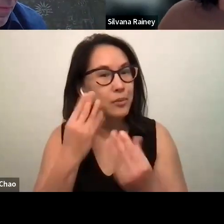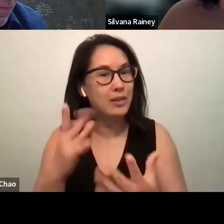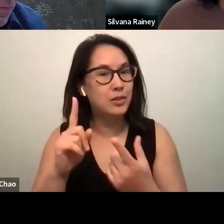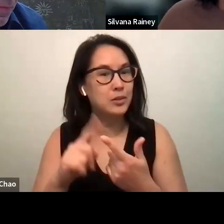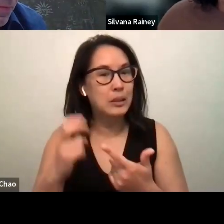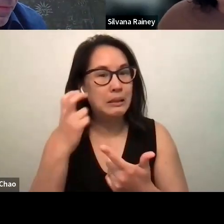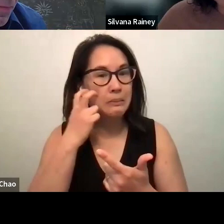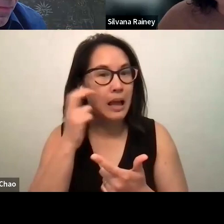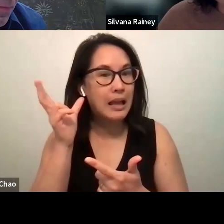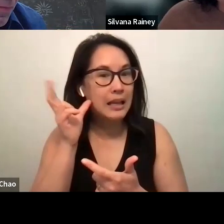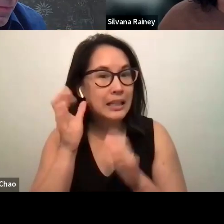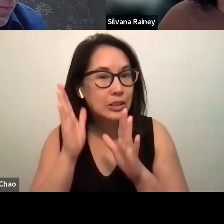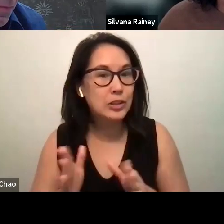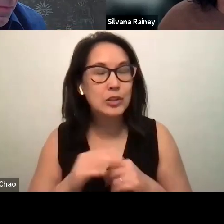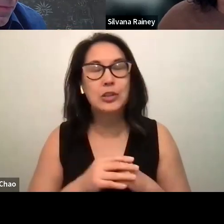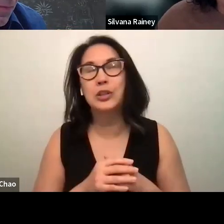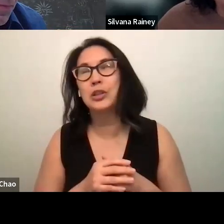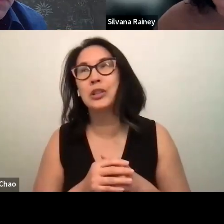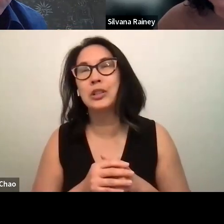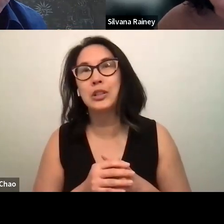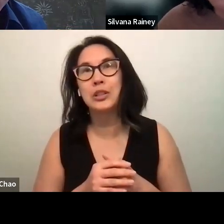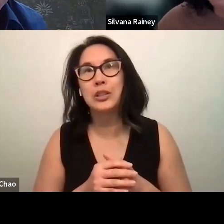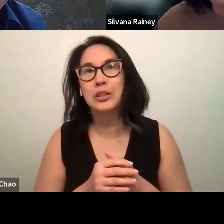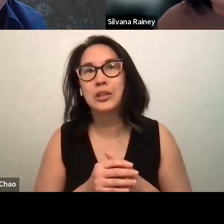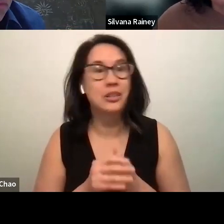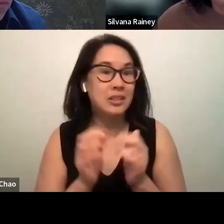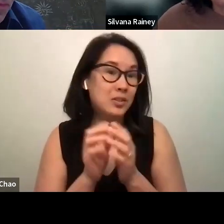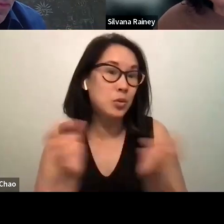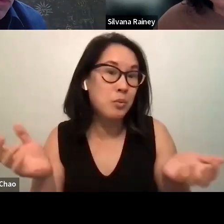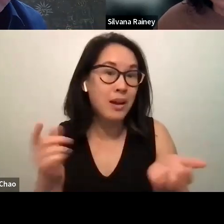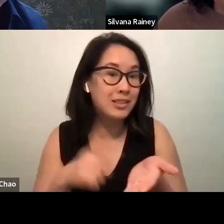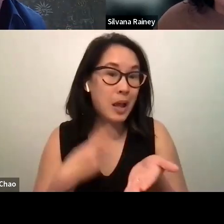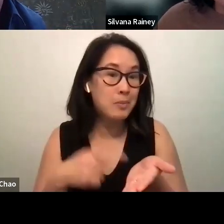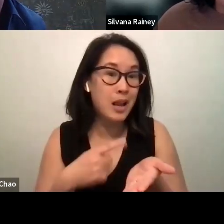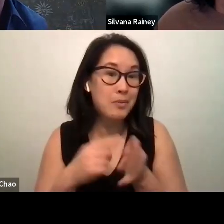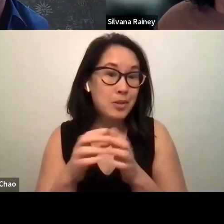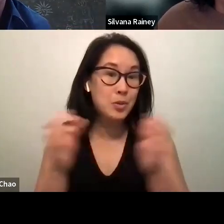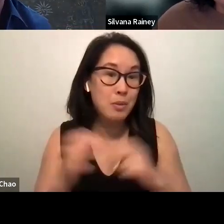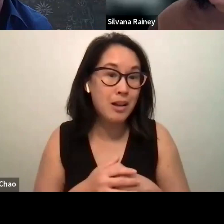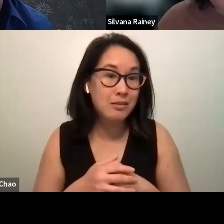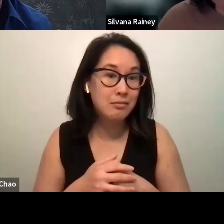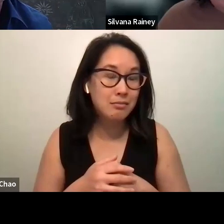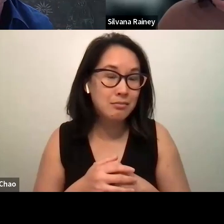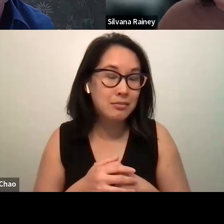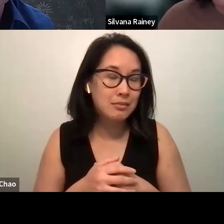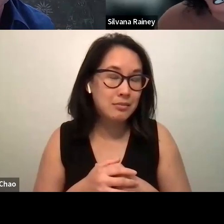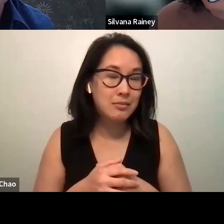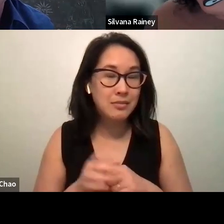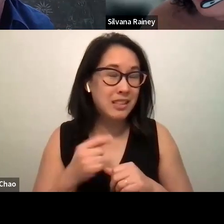also when there is something that's like, it's too much. And I'm just reading a